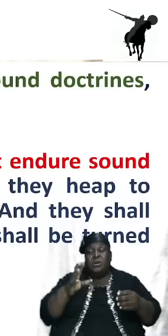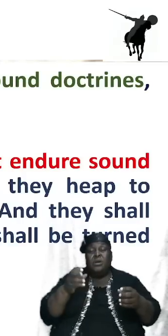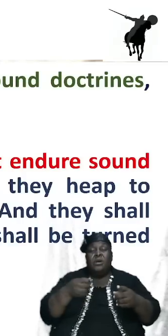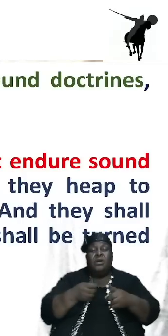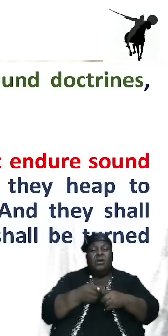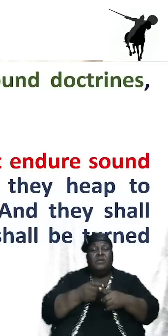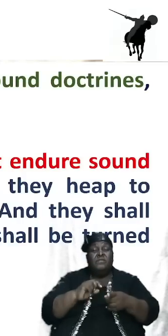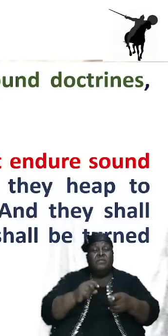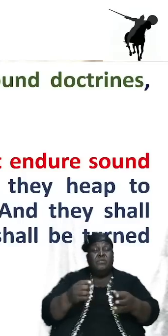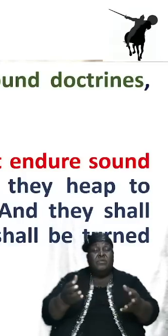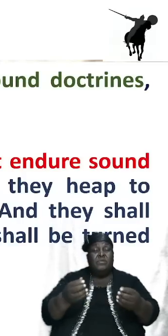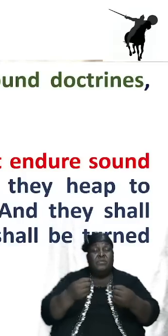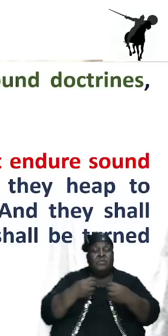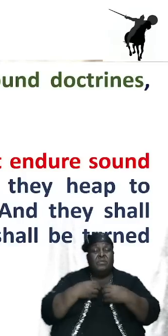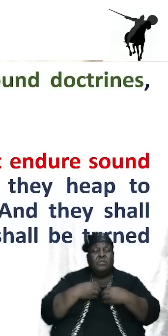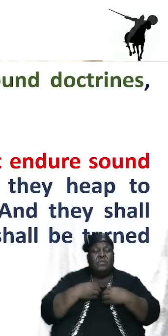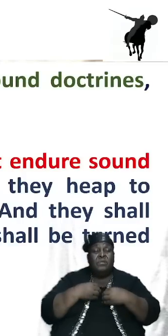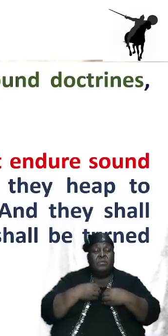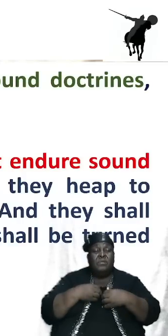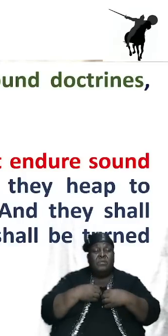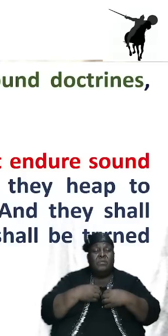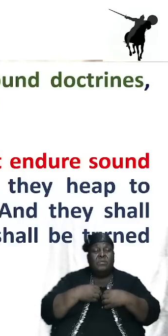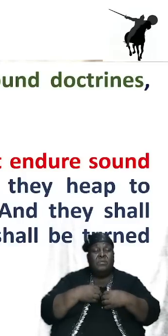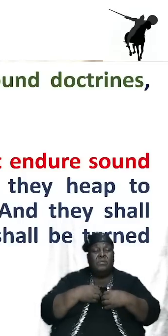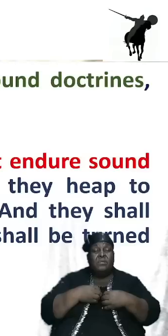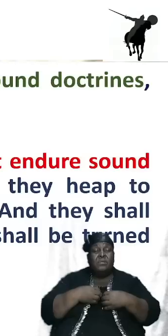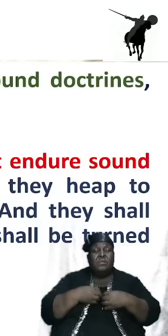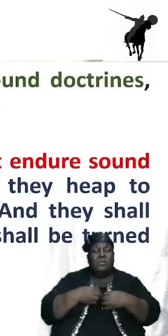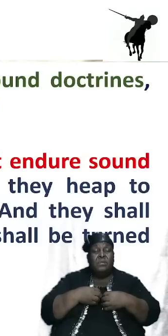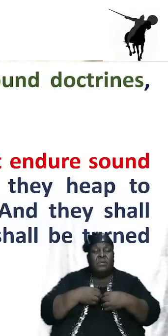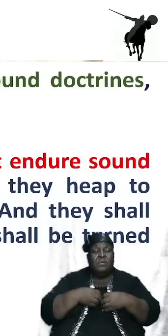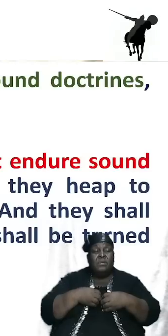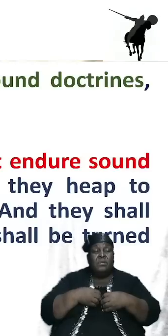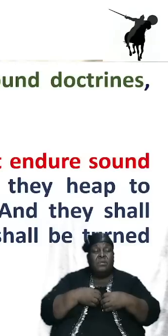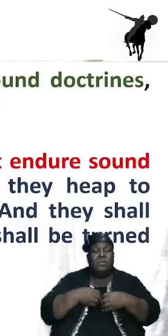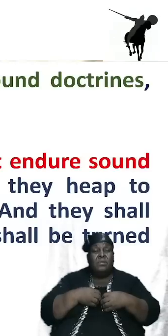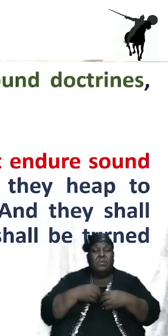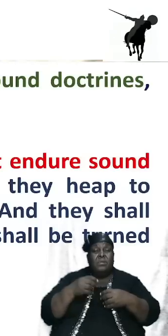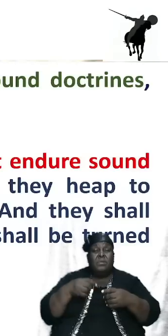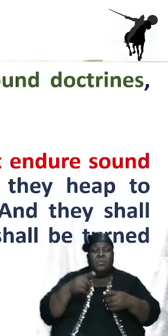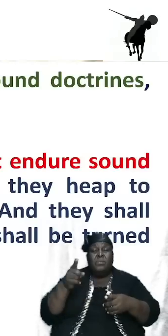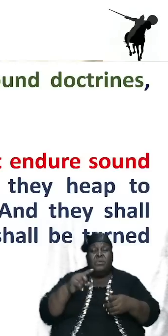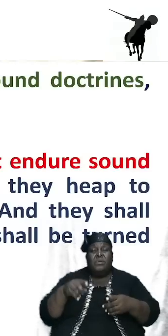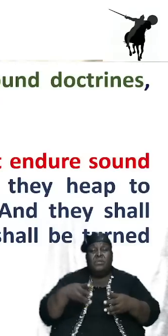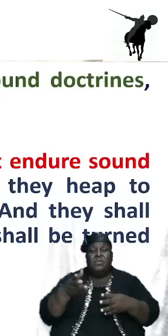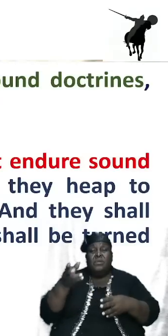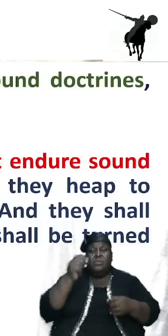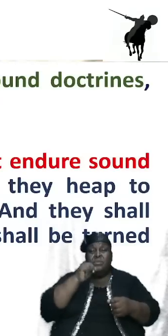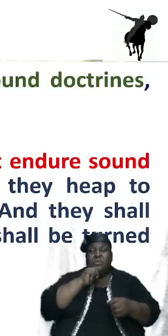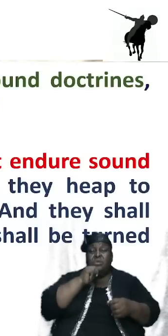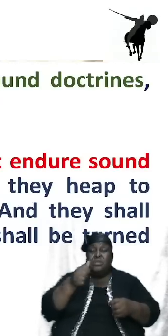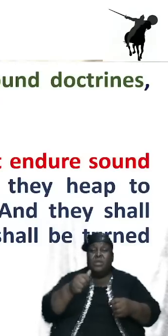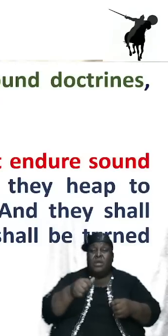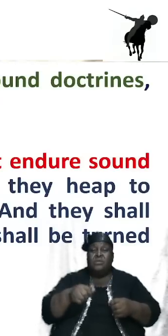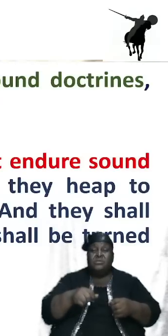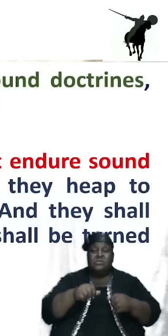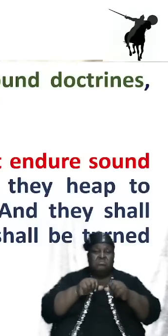for the time will come, amen, when they will not endure sound doctrine, my